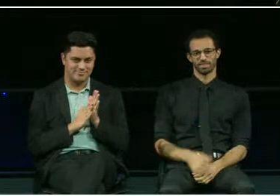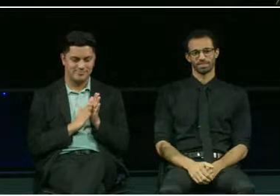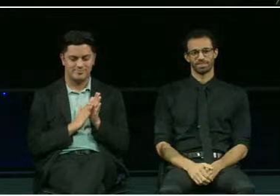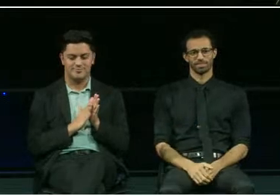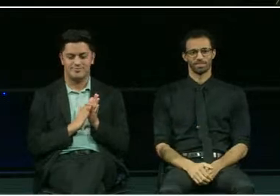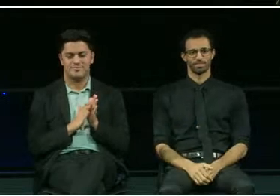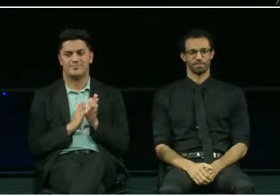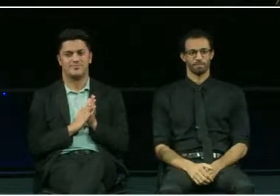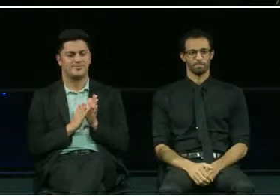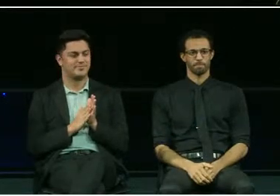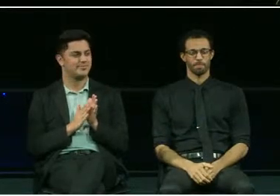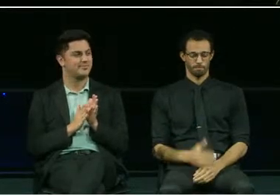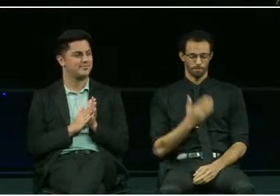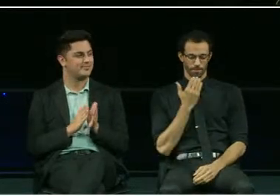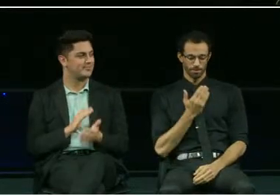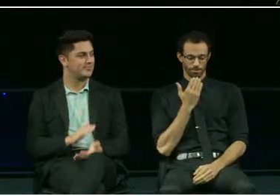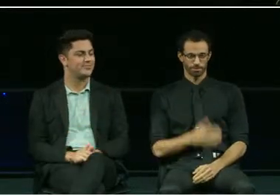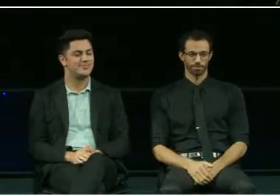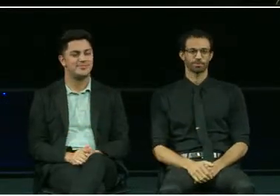Thank you.